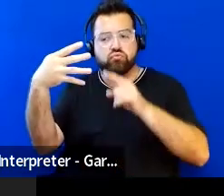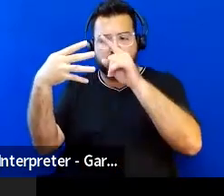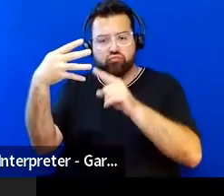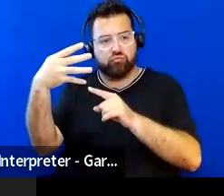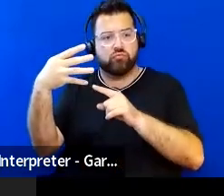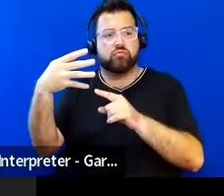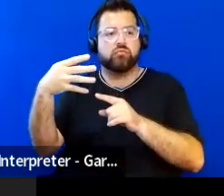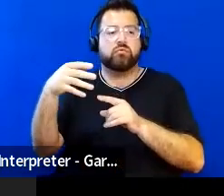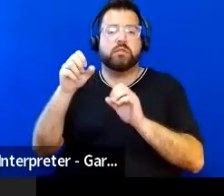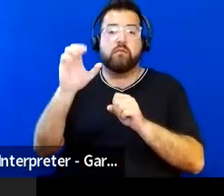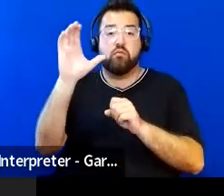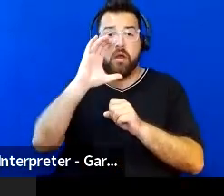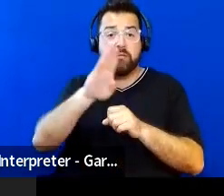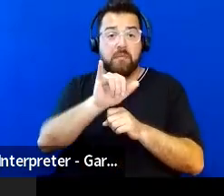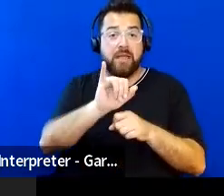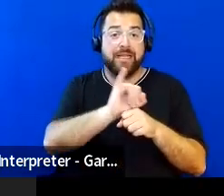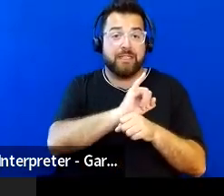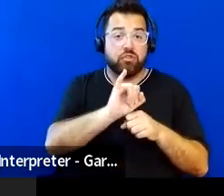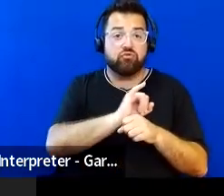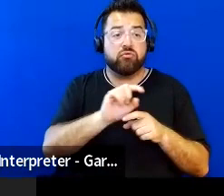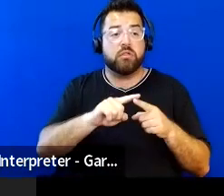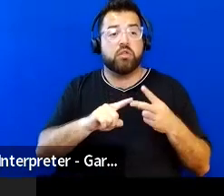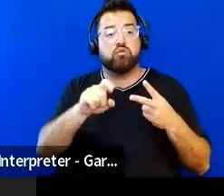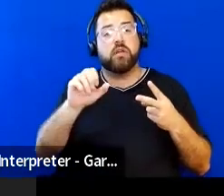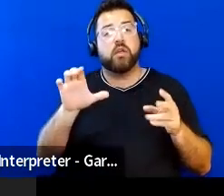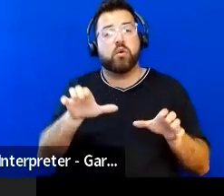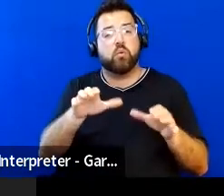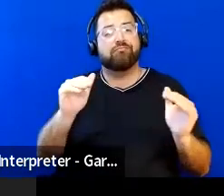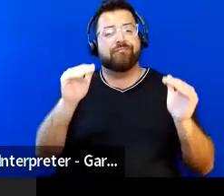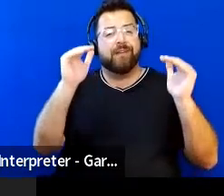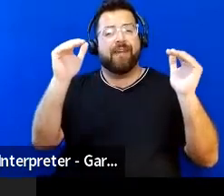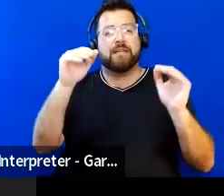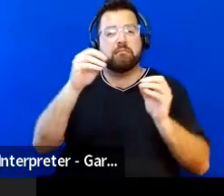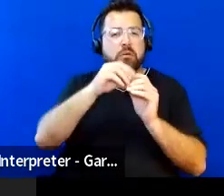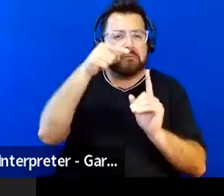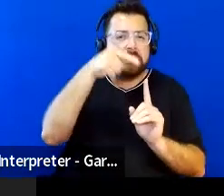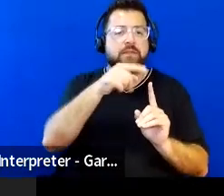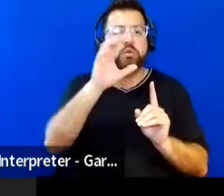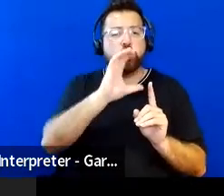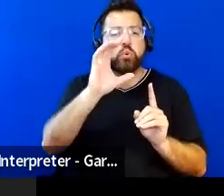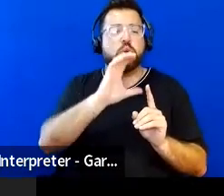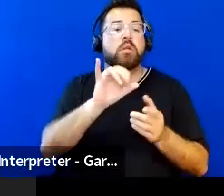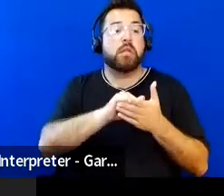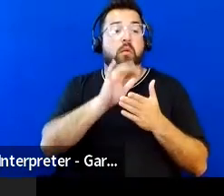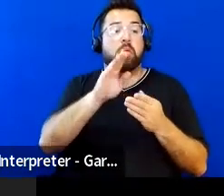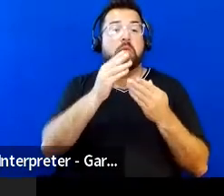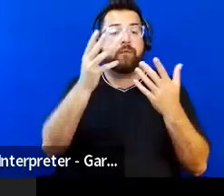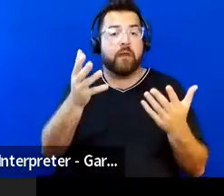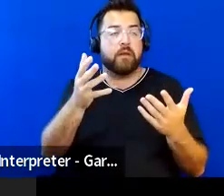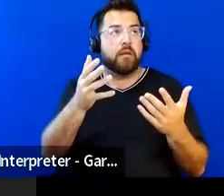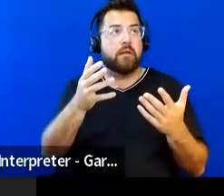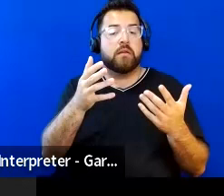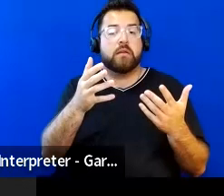by industry, you can do an advanced search, and that's going to get you